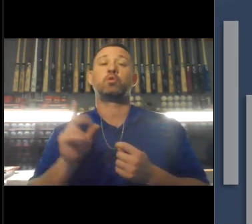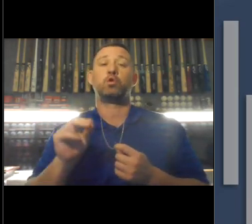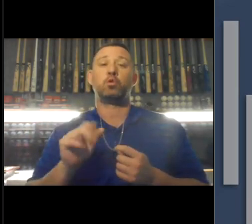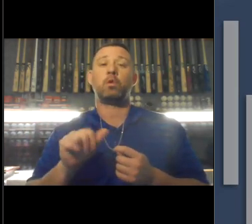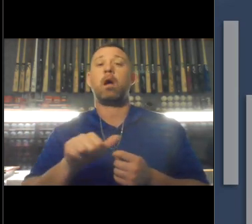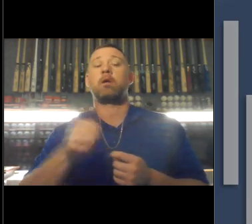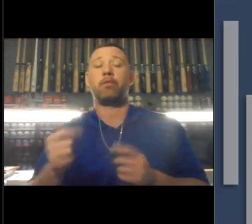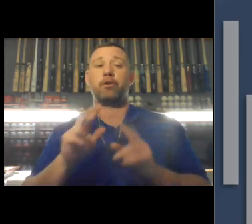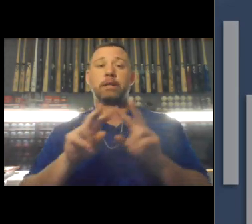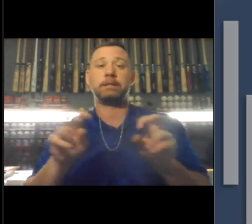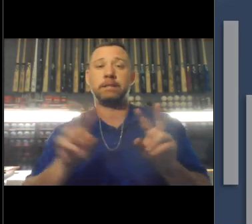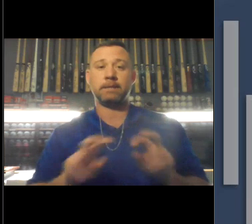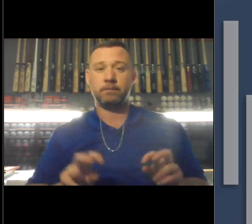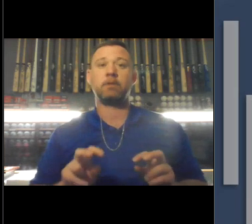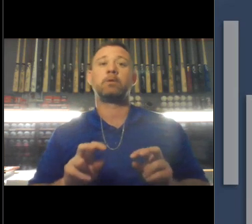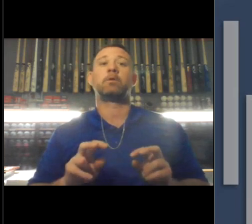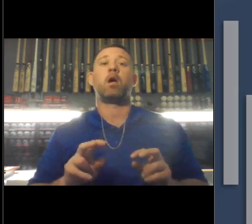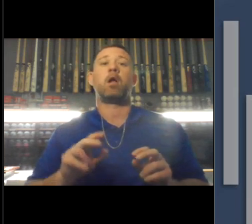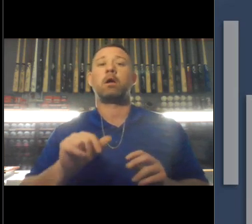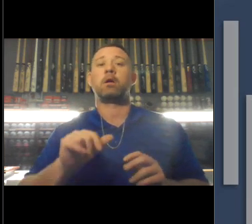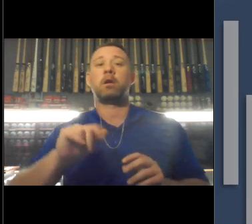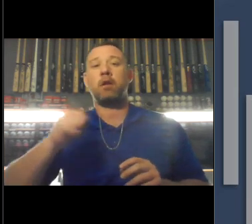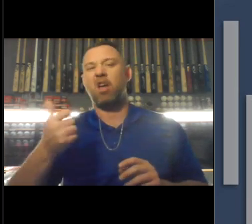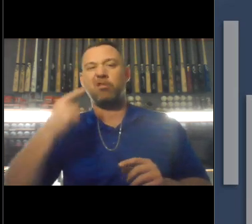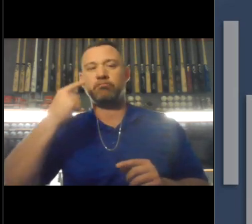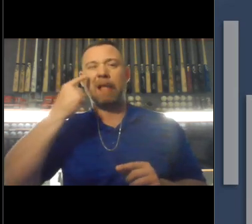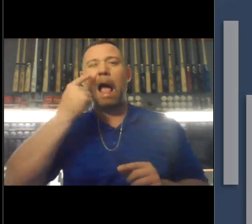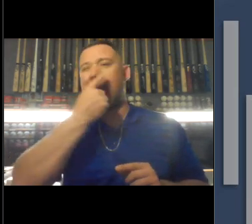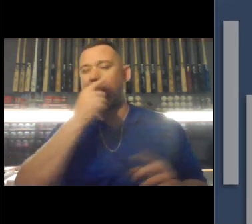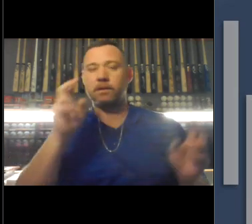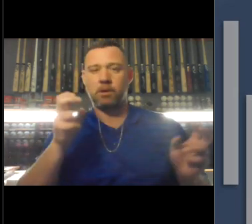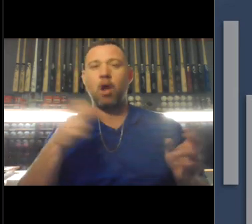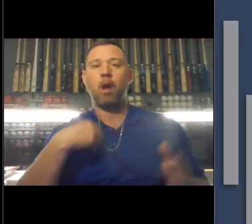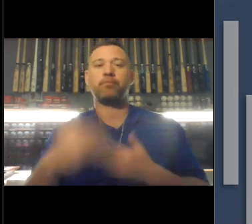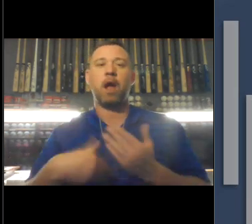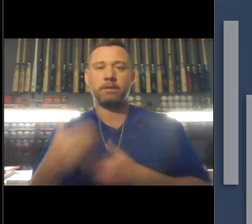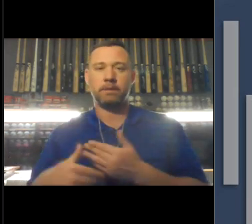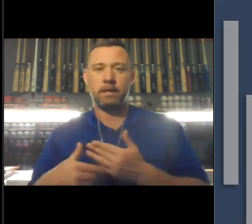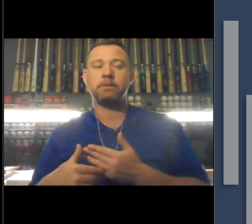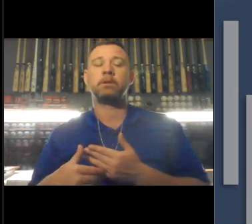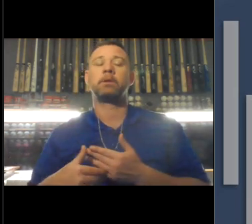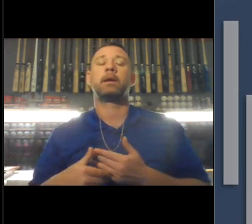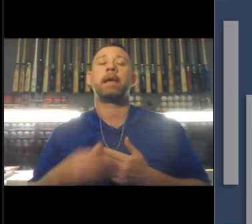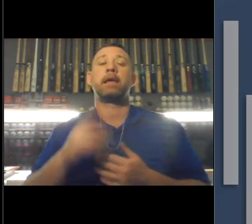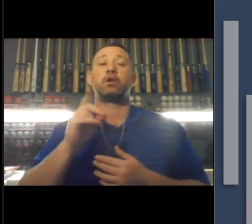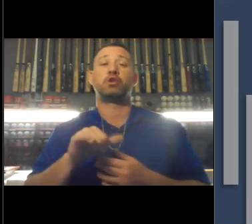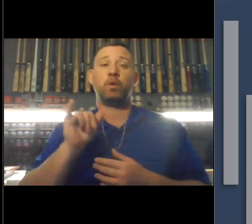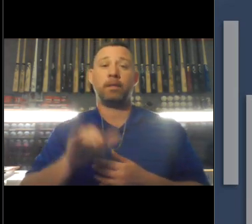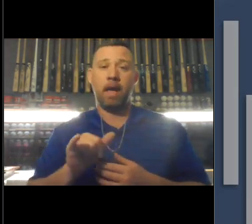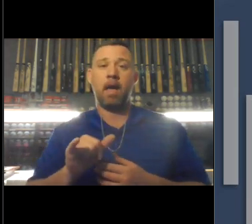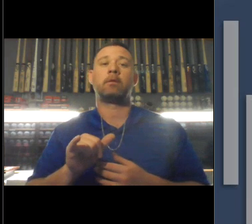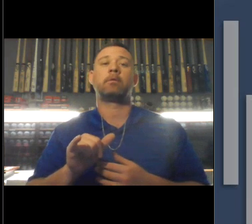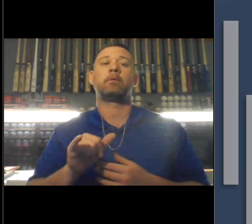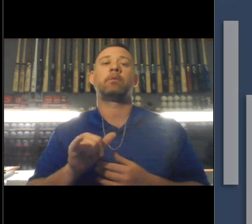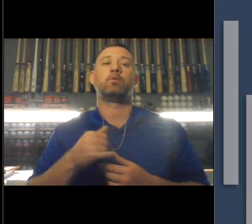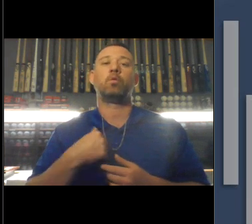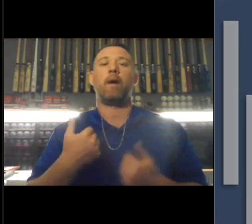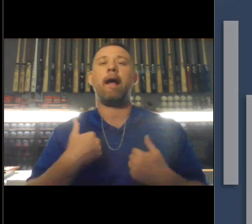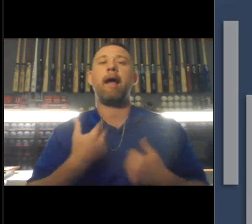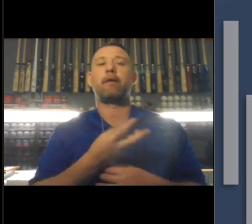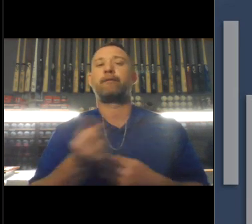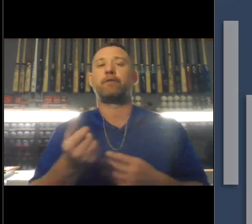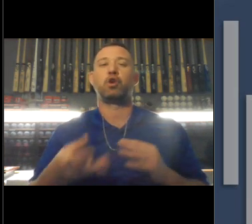assessment to put another set of eyes on our processes. And in doing so, I think we do have a few